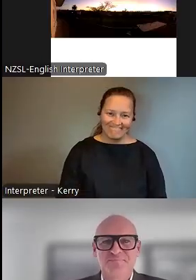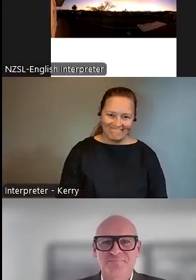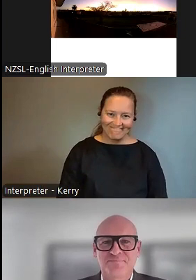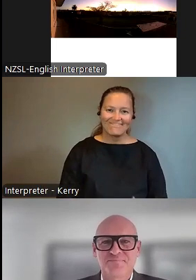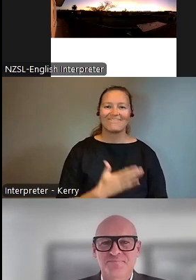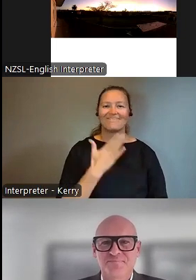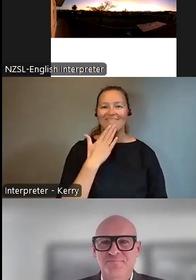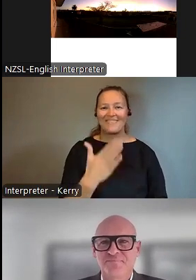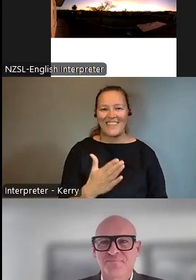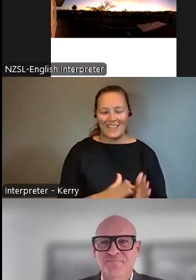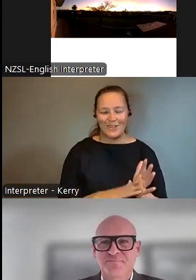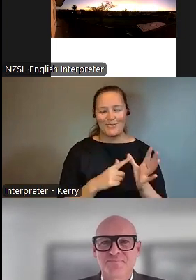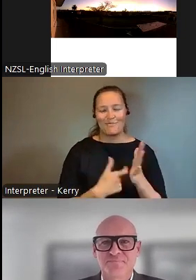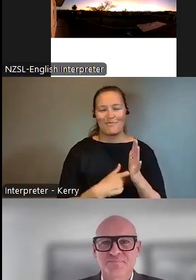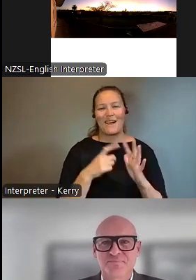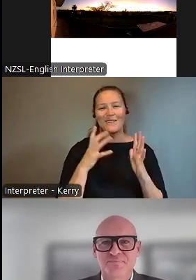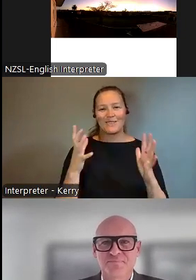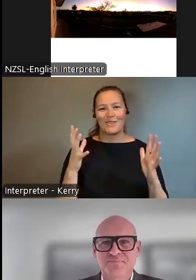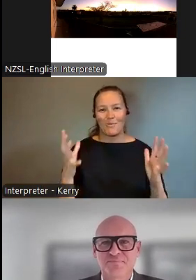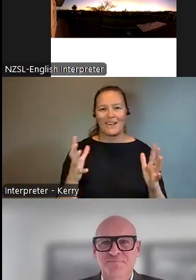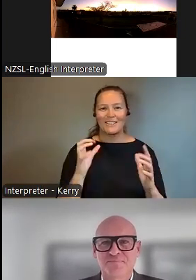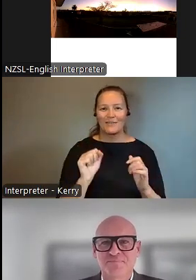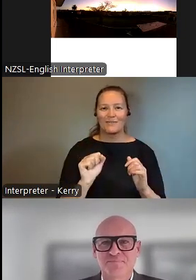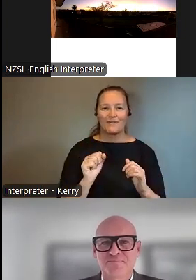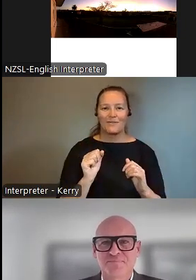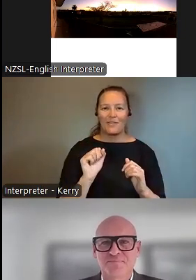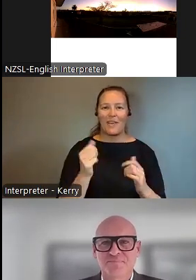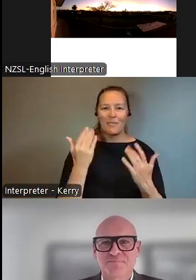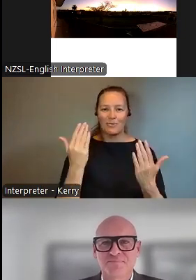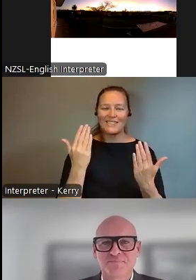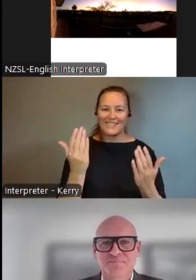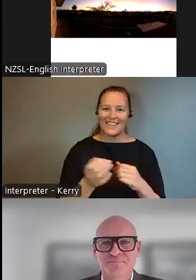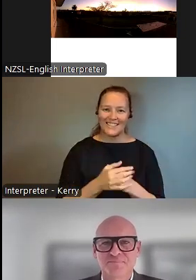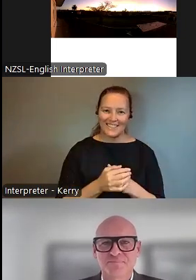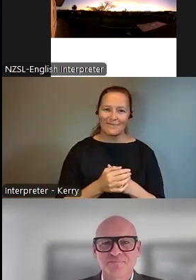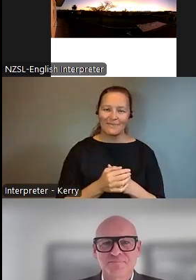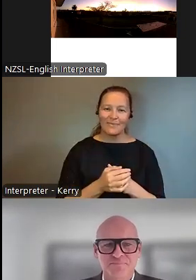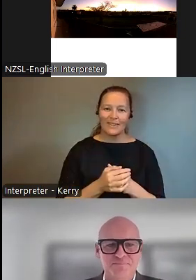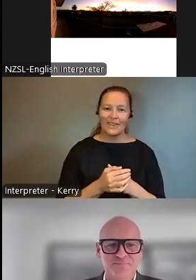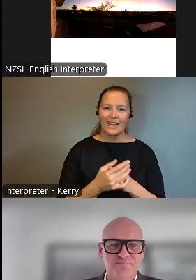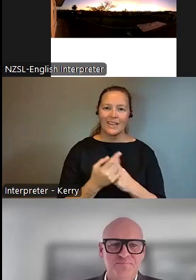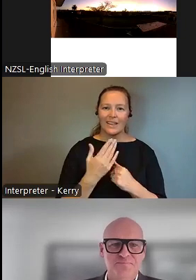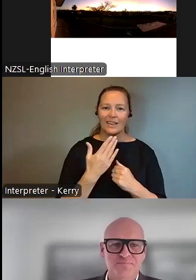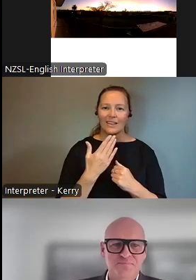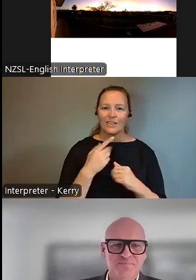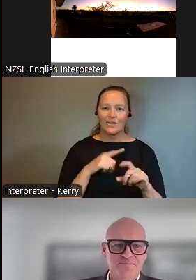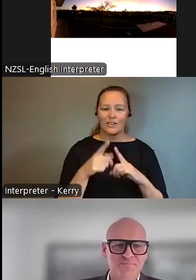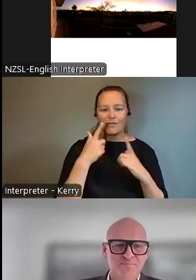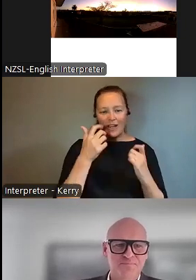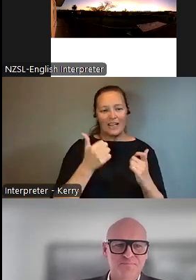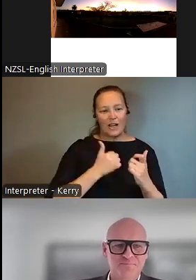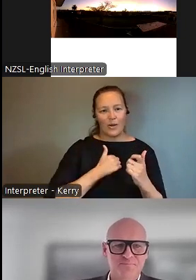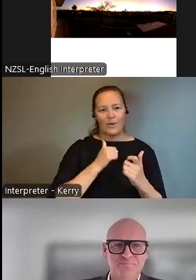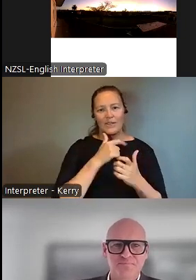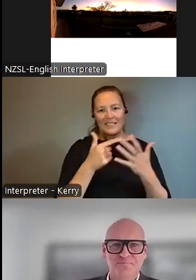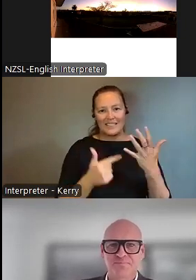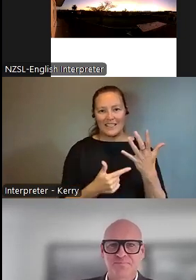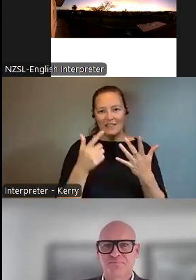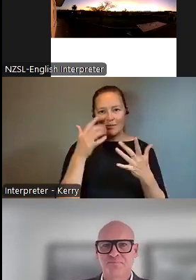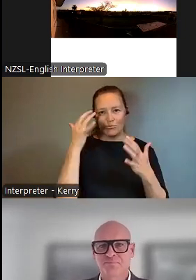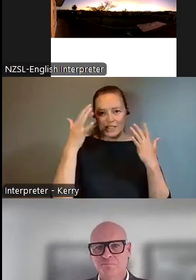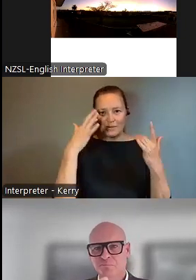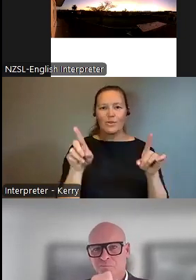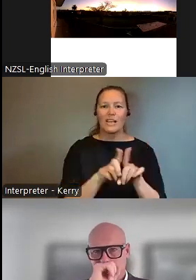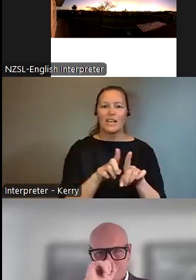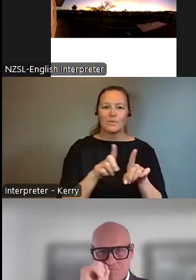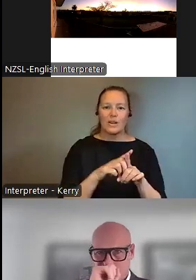Thank you so much for that presentation, for inviting us to find our own 7 principles while also